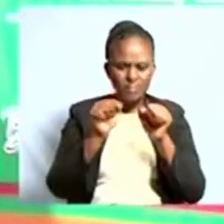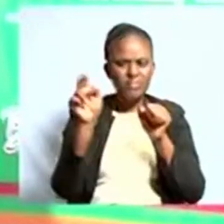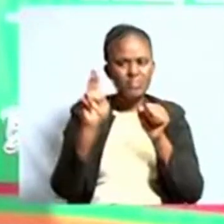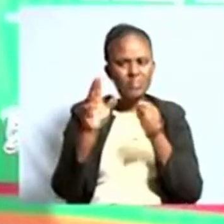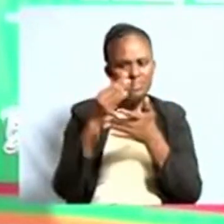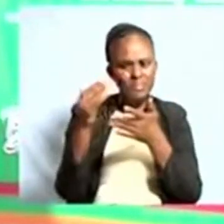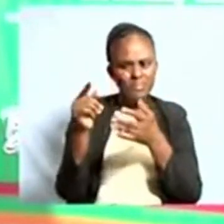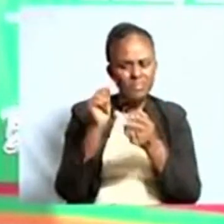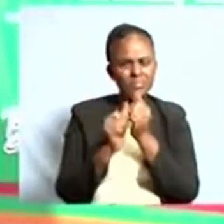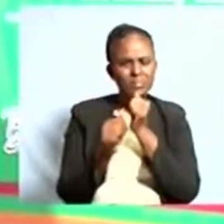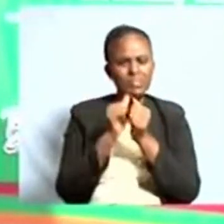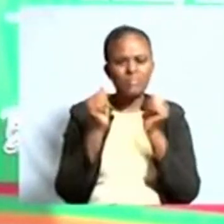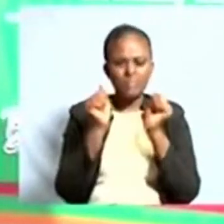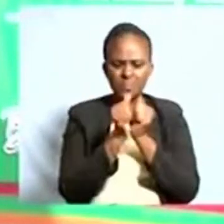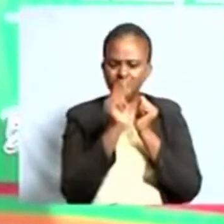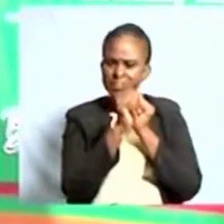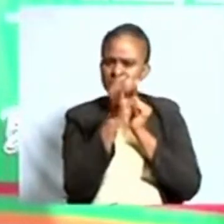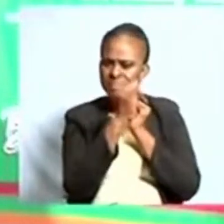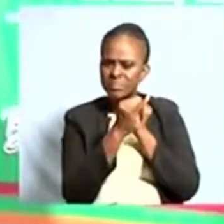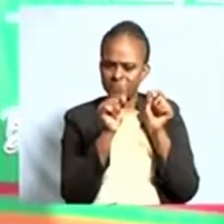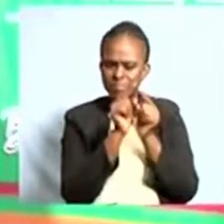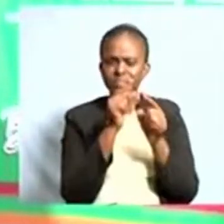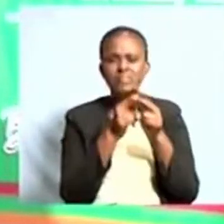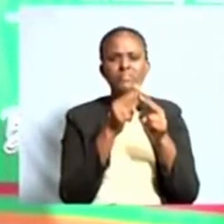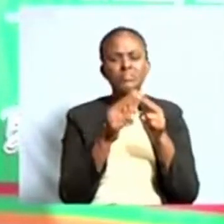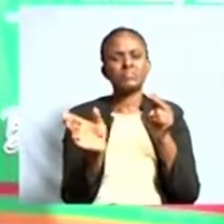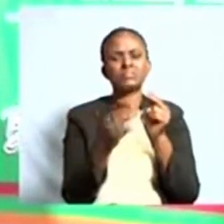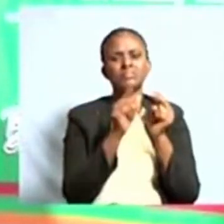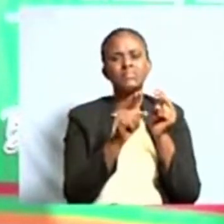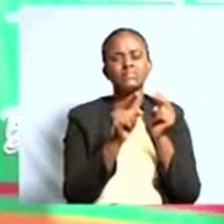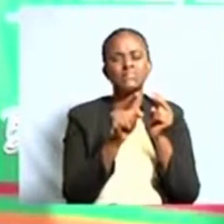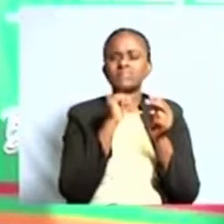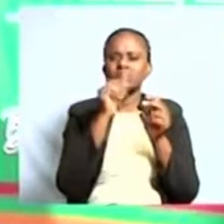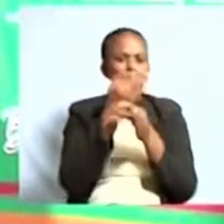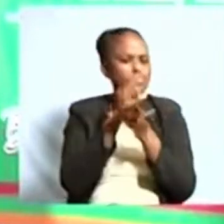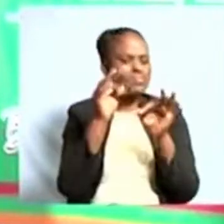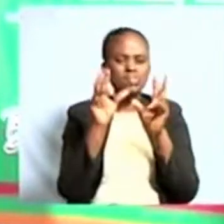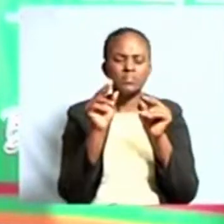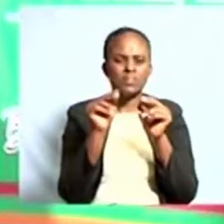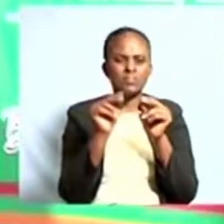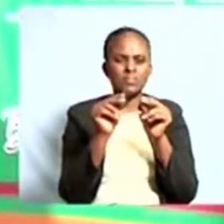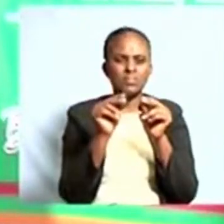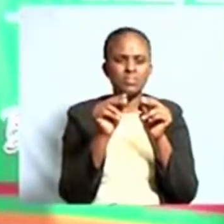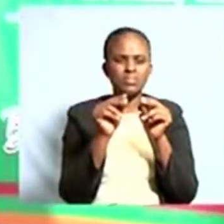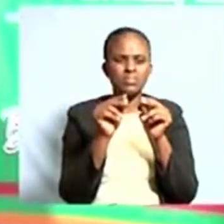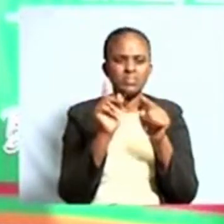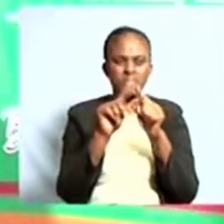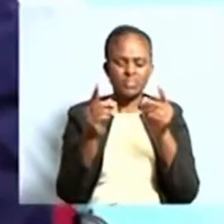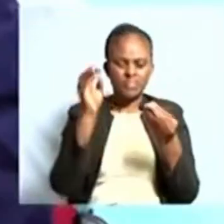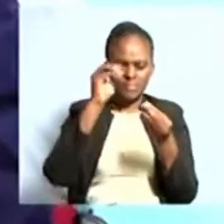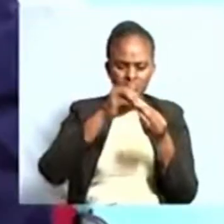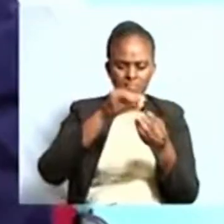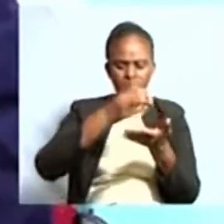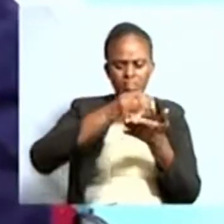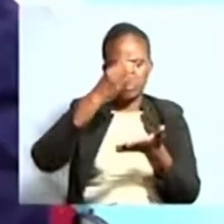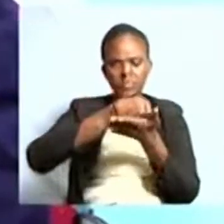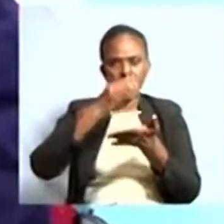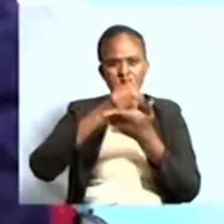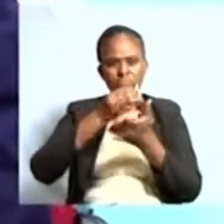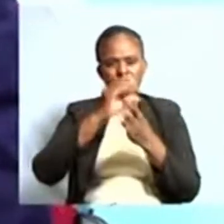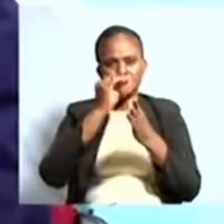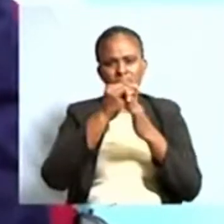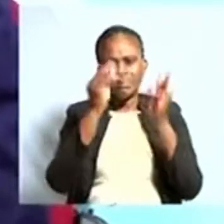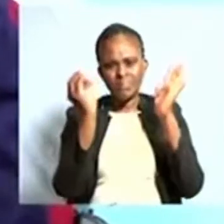something to come up with this design and the name. It's not for free. But if other bottles or these containers marked